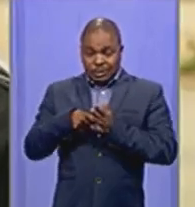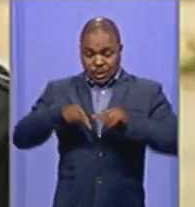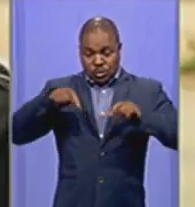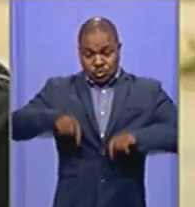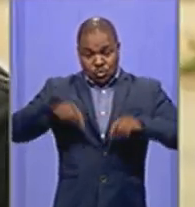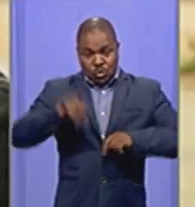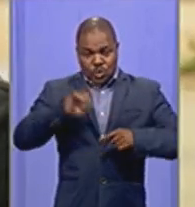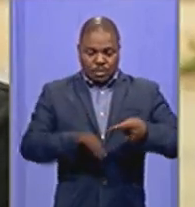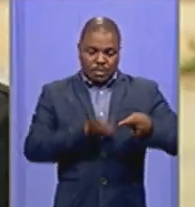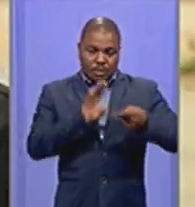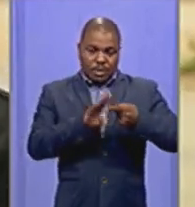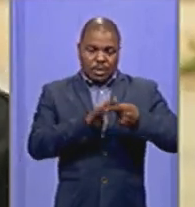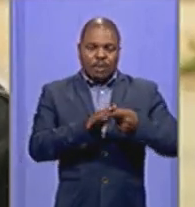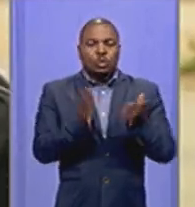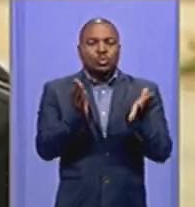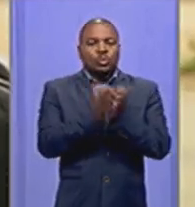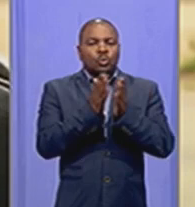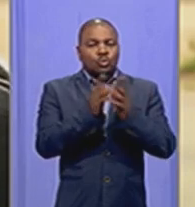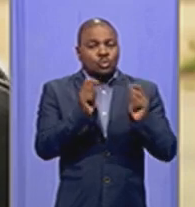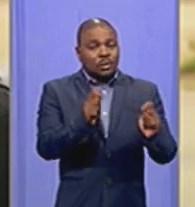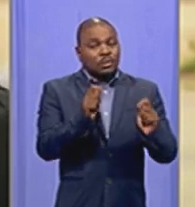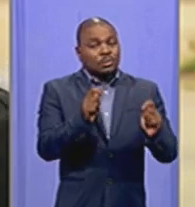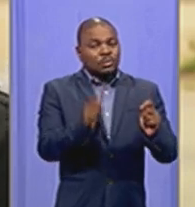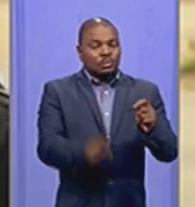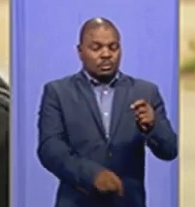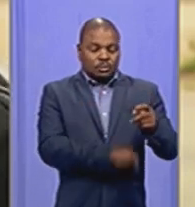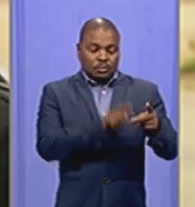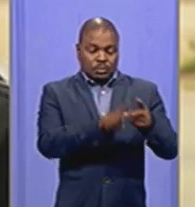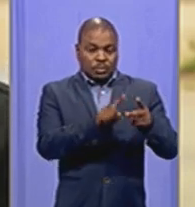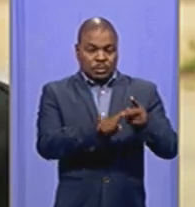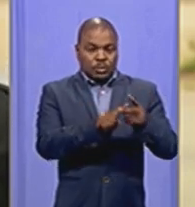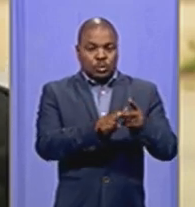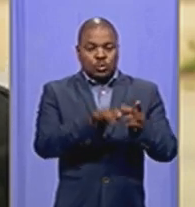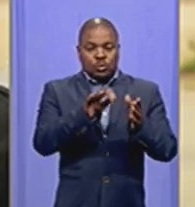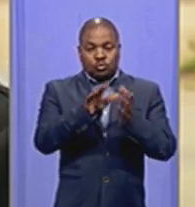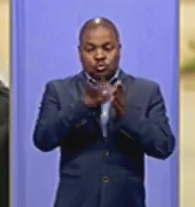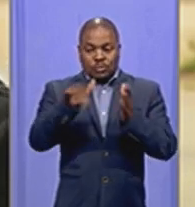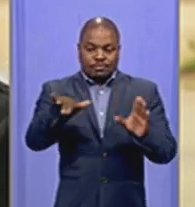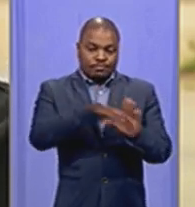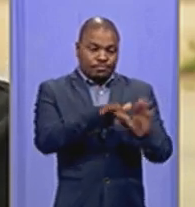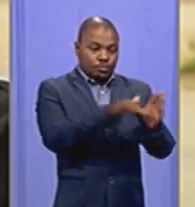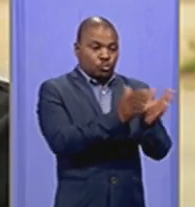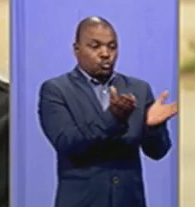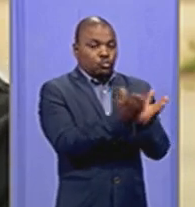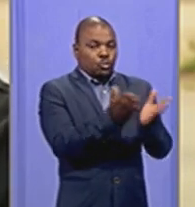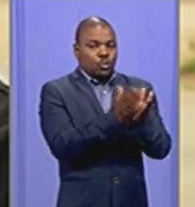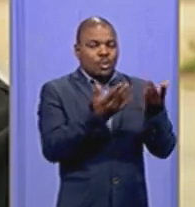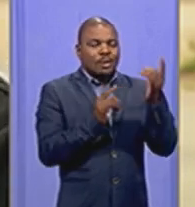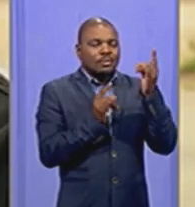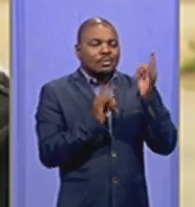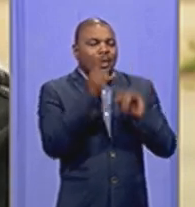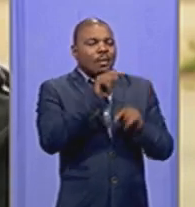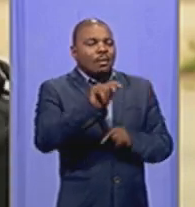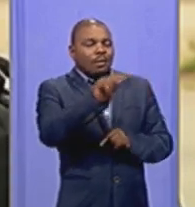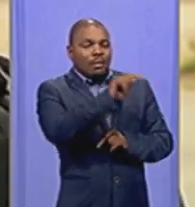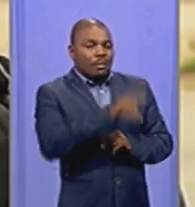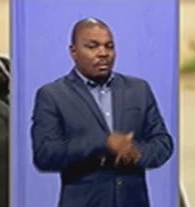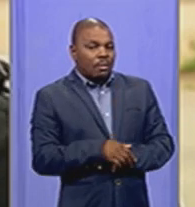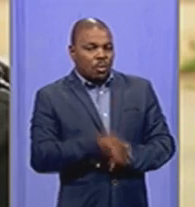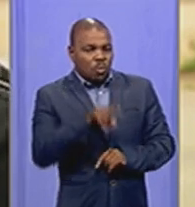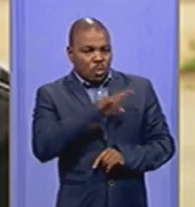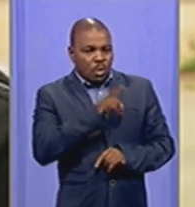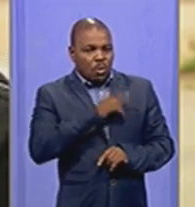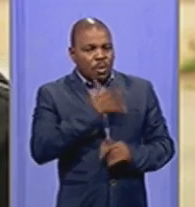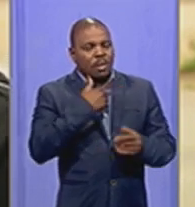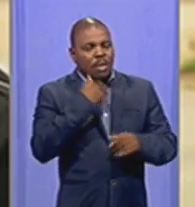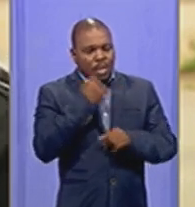pela-pela ke tsa scholar transport le go tsentshwa ga bana mo dikolong tse di beng mo ditorotswaneng tse e le gore go re phela